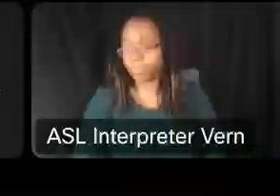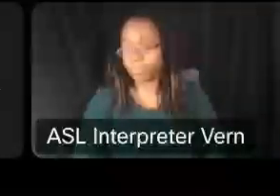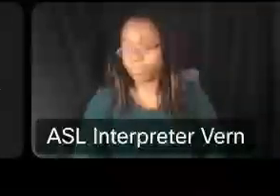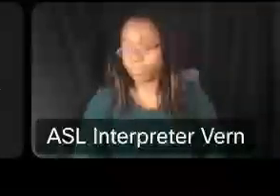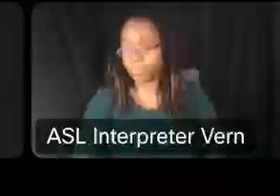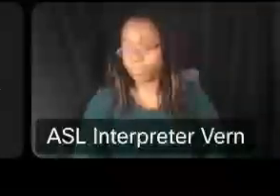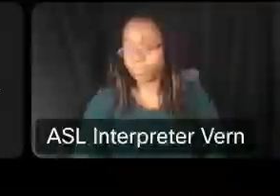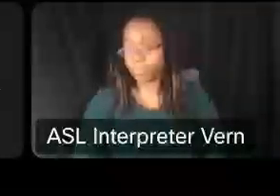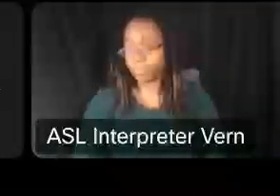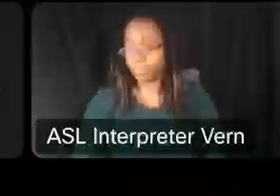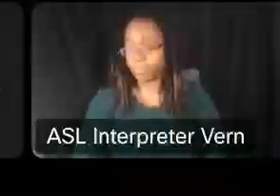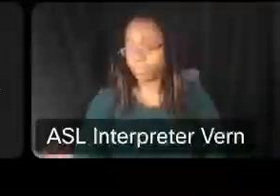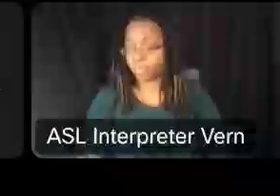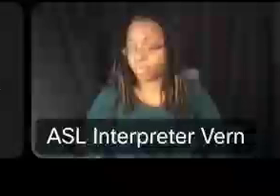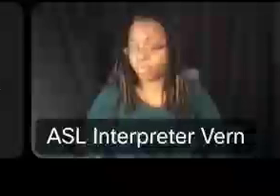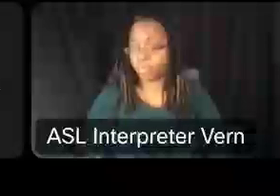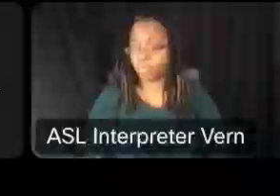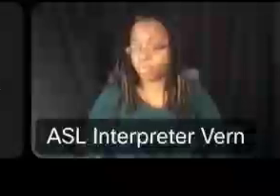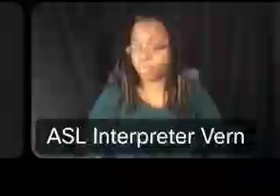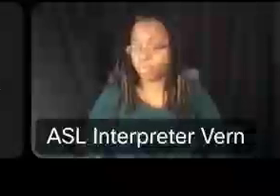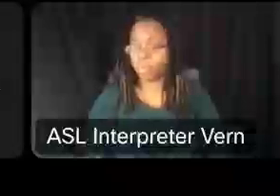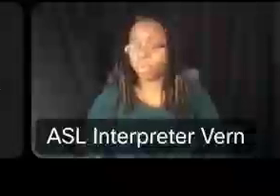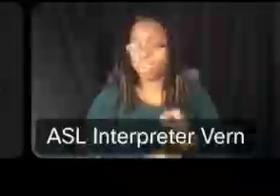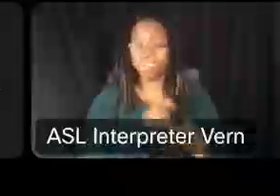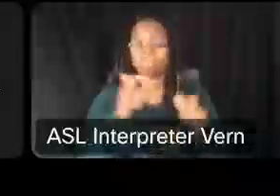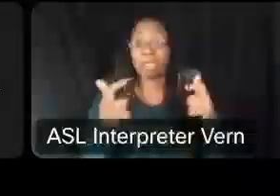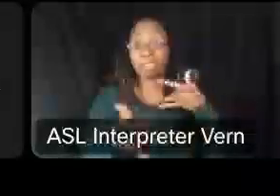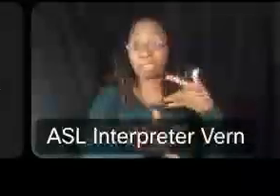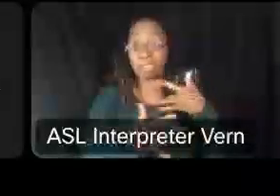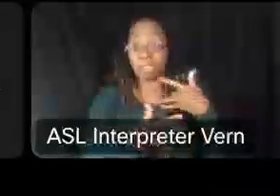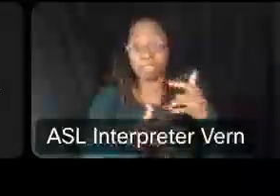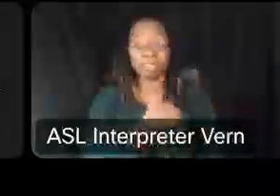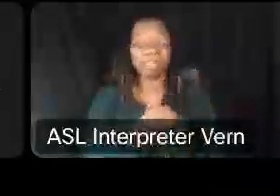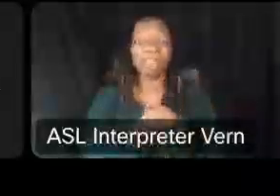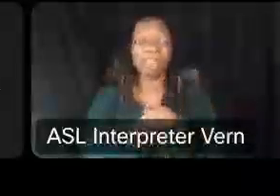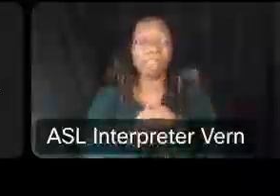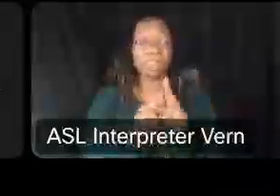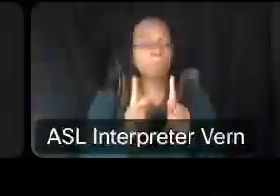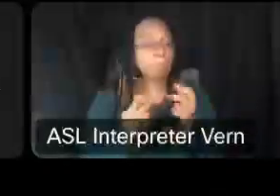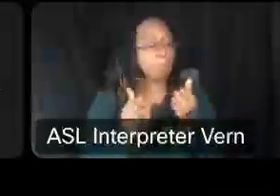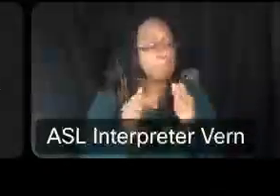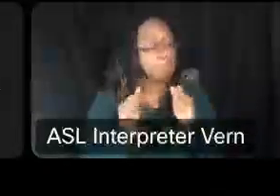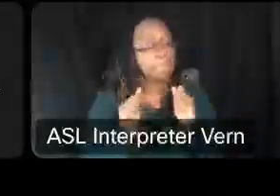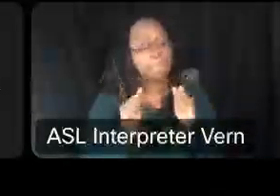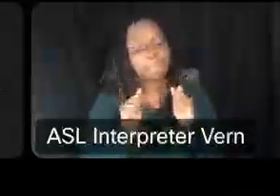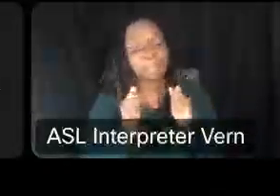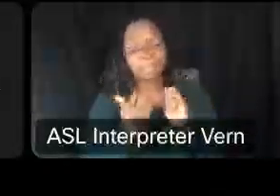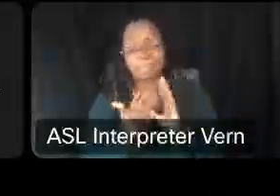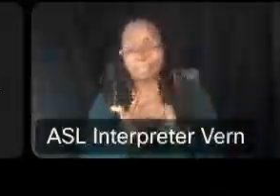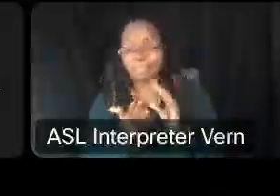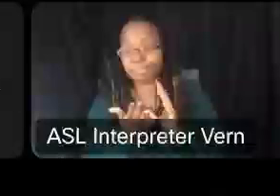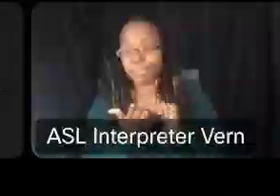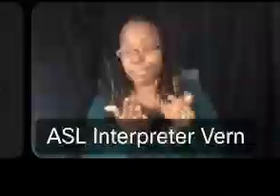Again, biggest concern around all of this, as folks were getting new ideas, getting